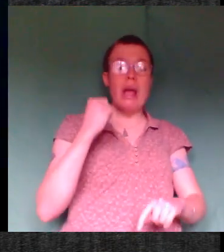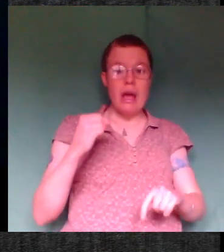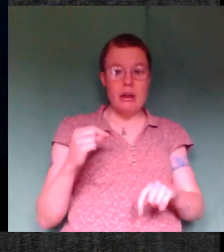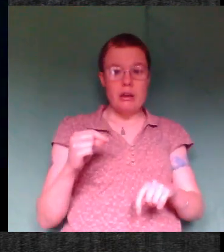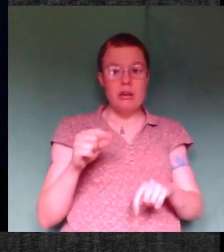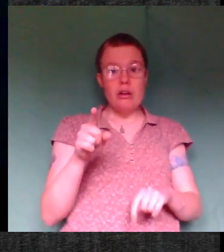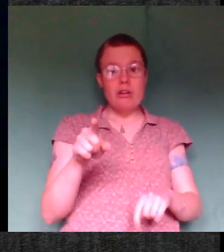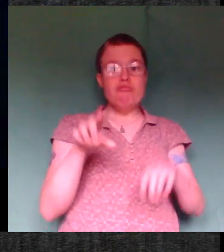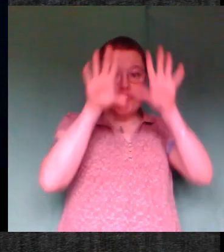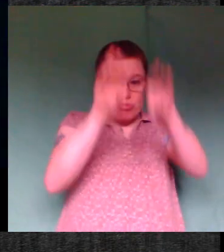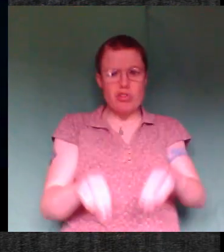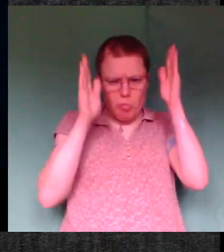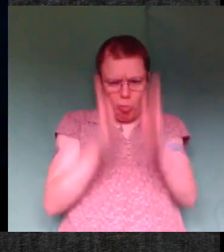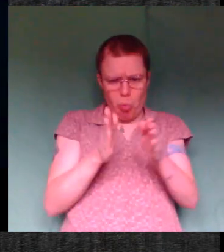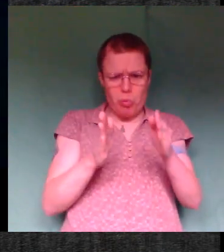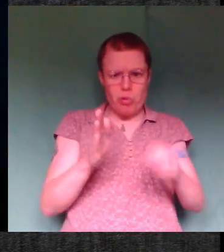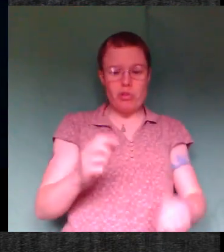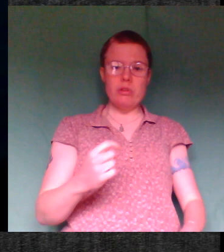a one-man SDV.